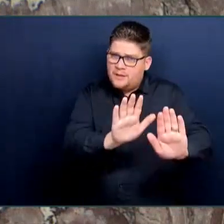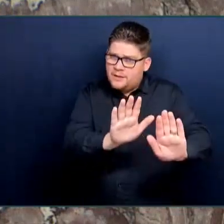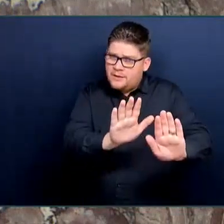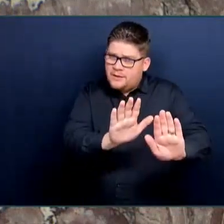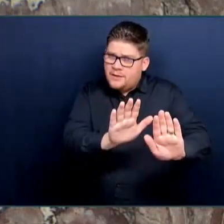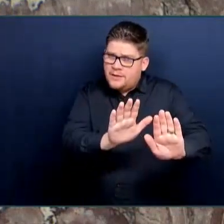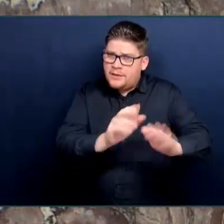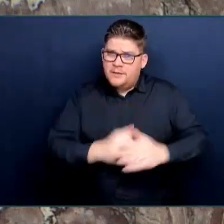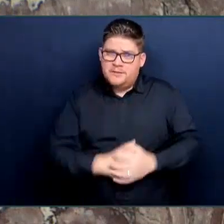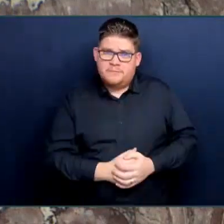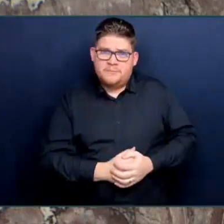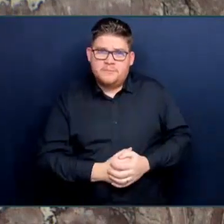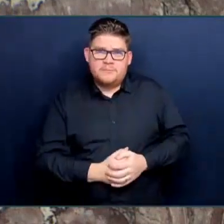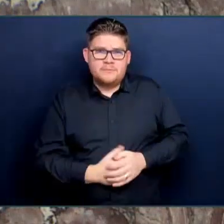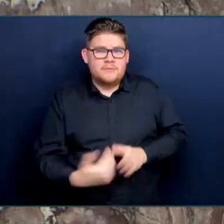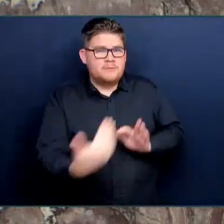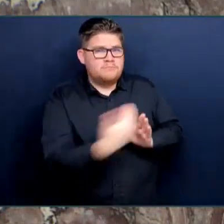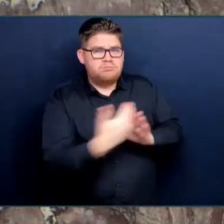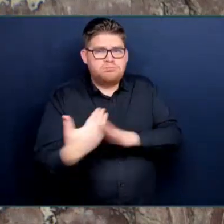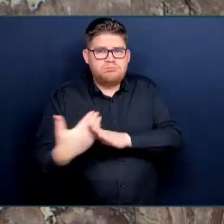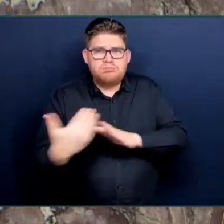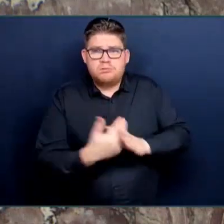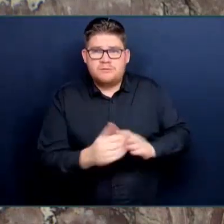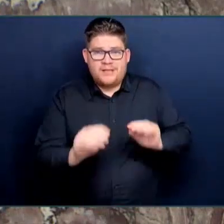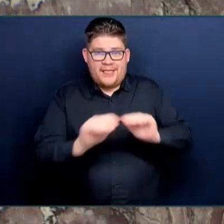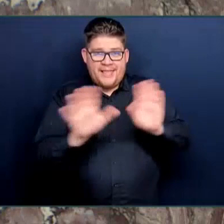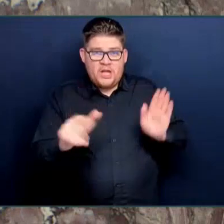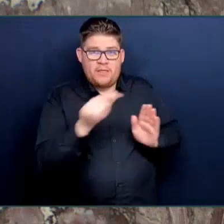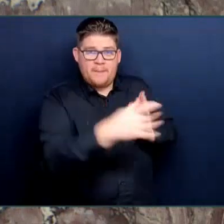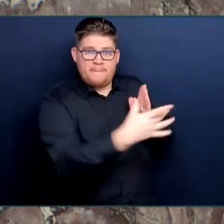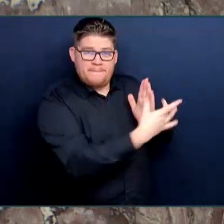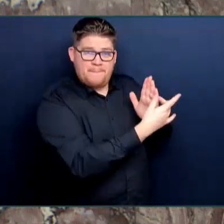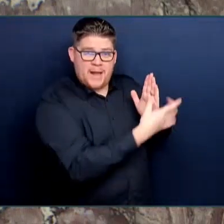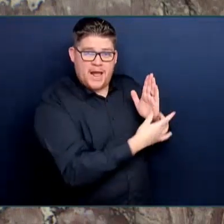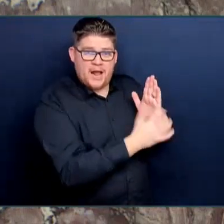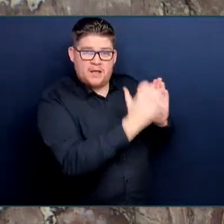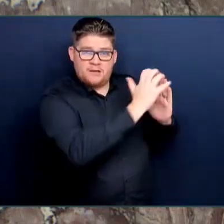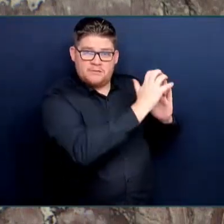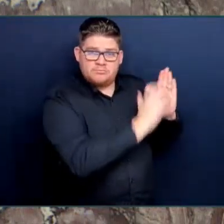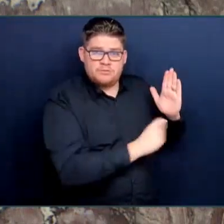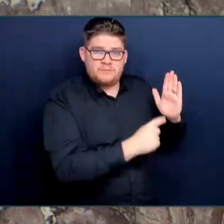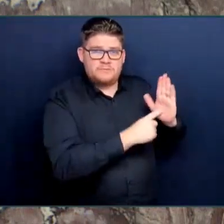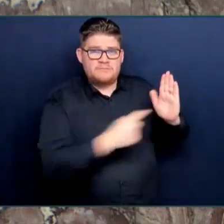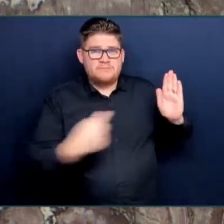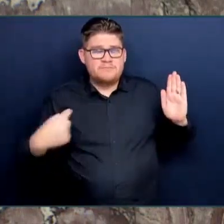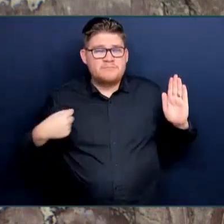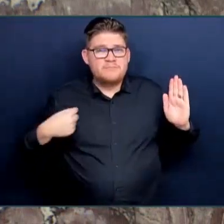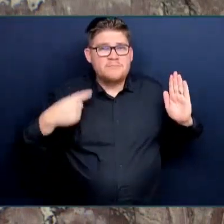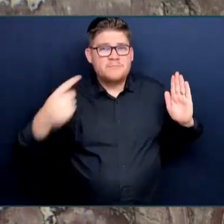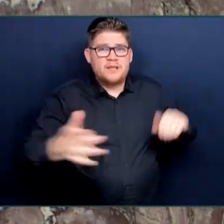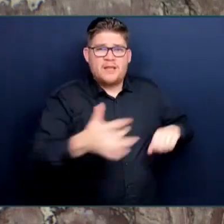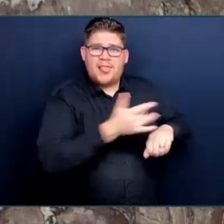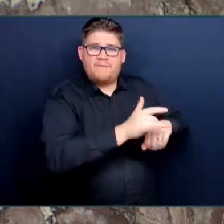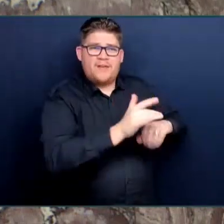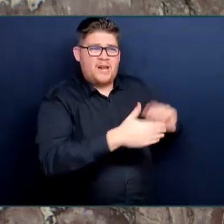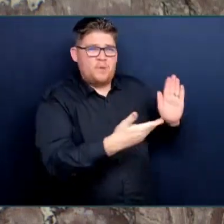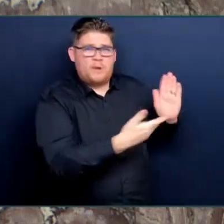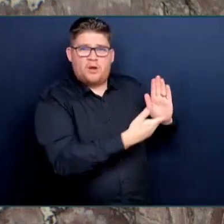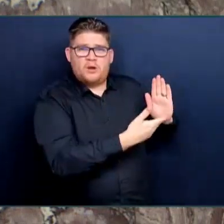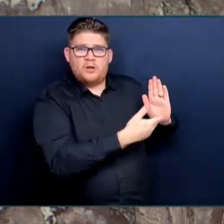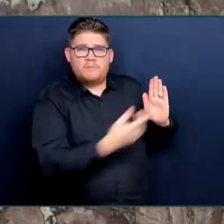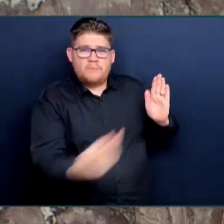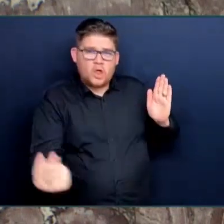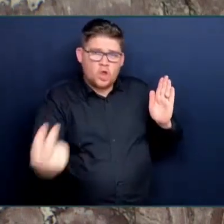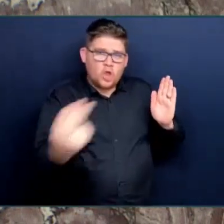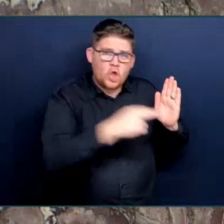the binder, the briefing notes have been available to them, and absolutely, there has been